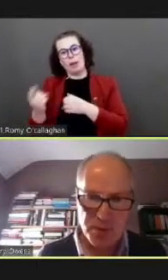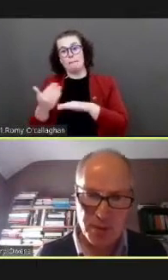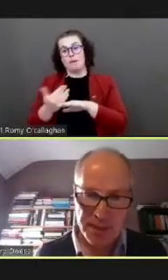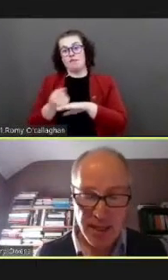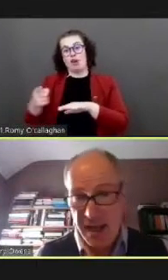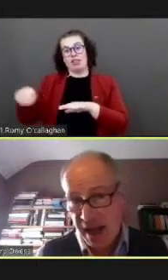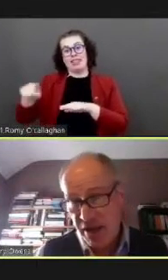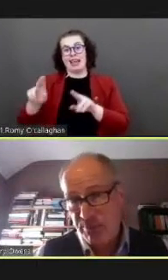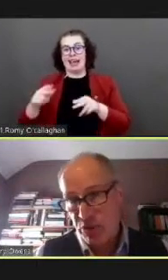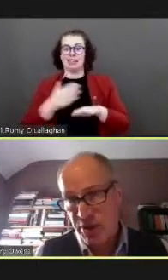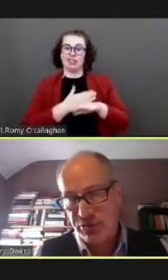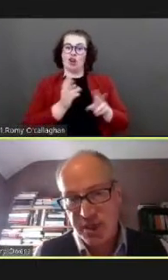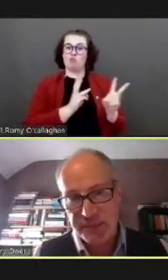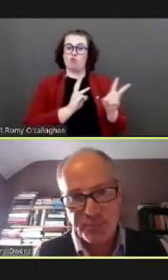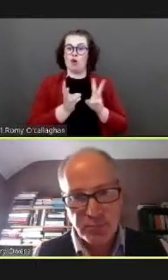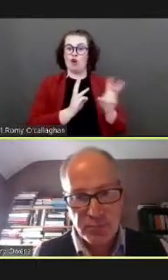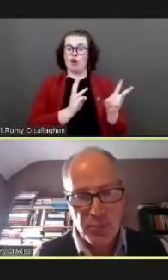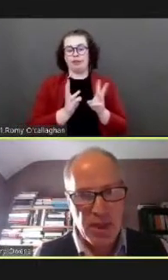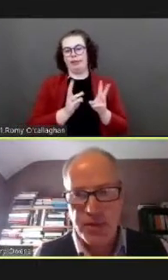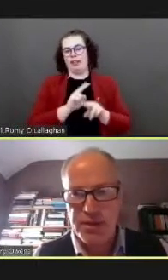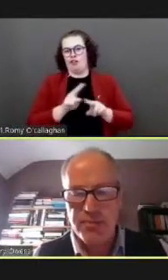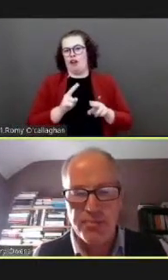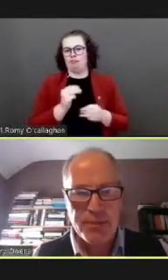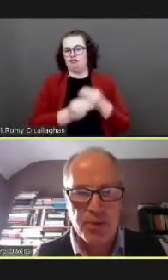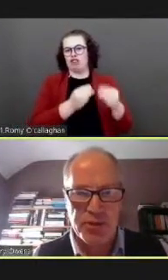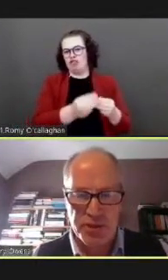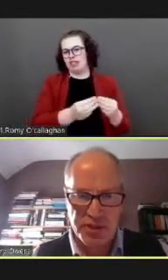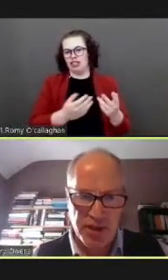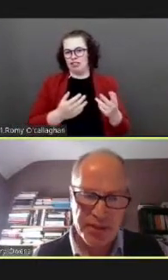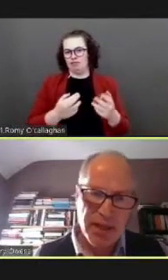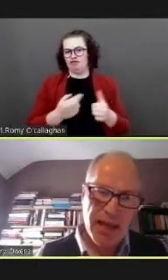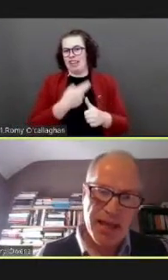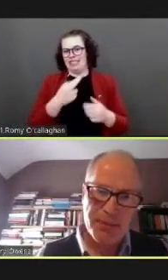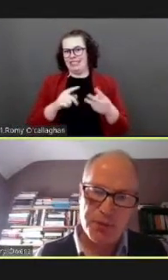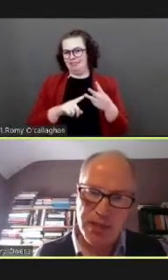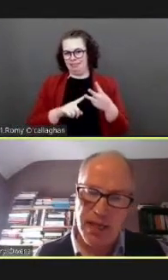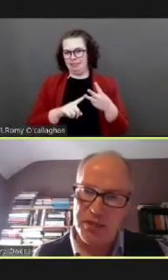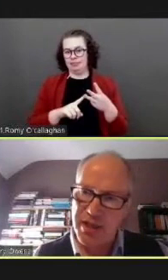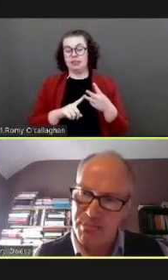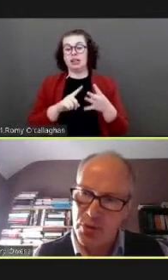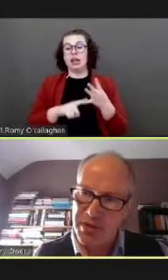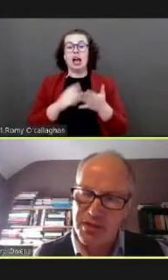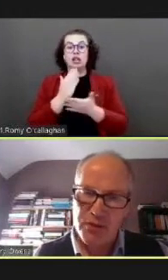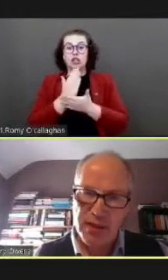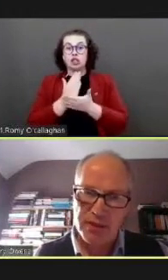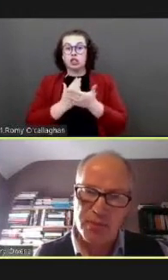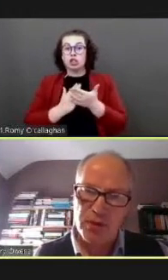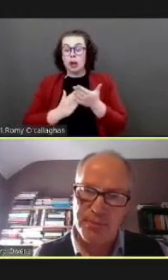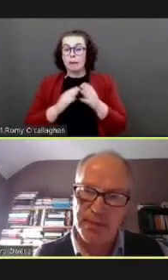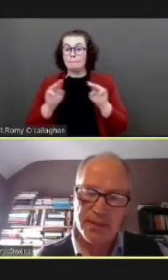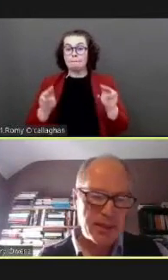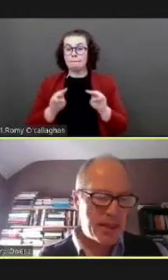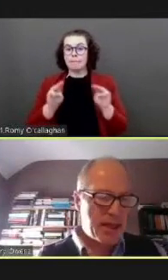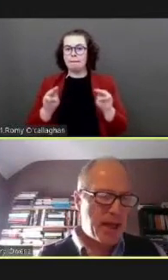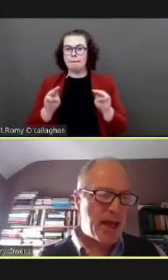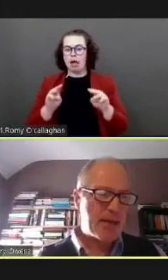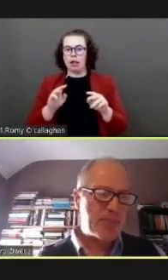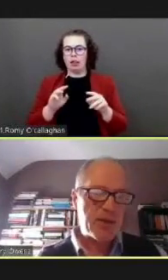up employment, and not progression ready. There are some people who are just not able to engage in that process around